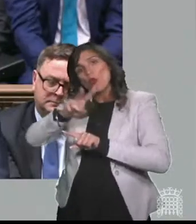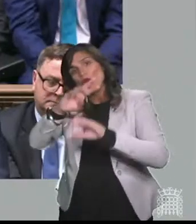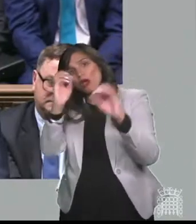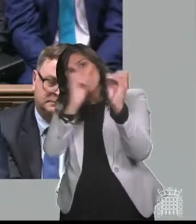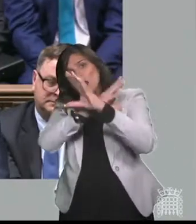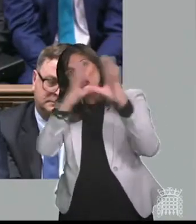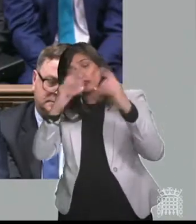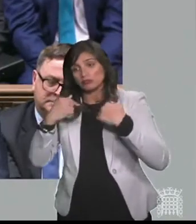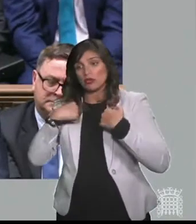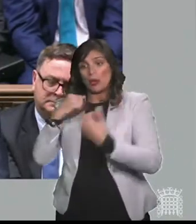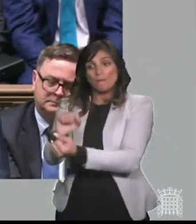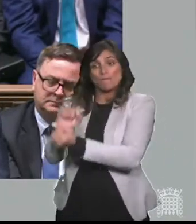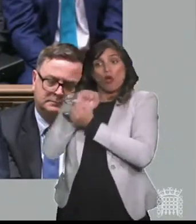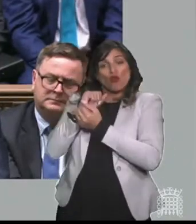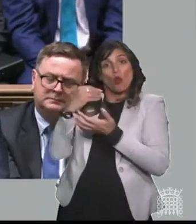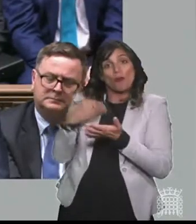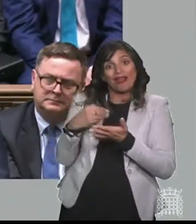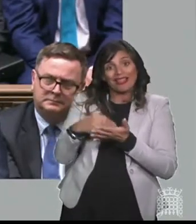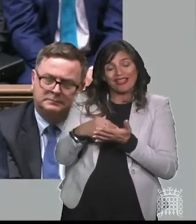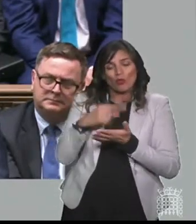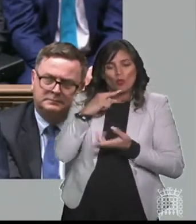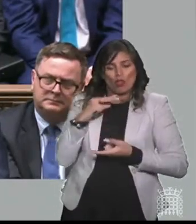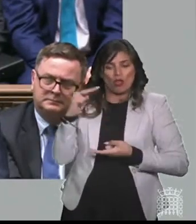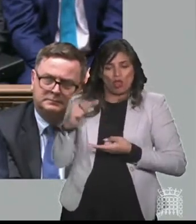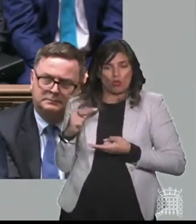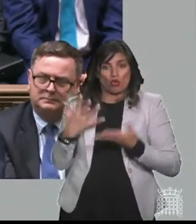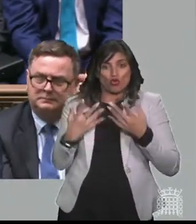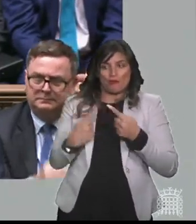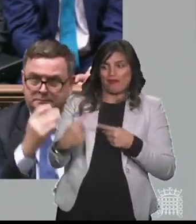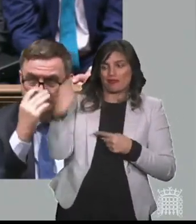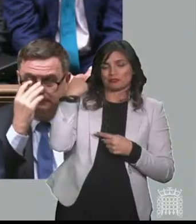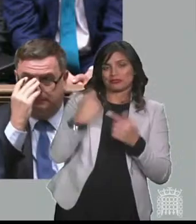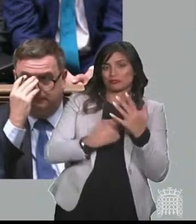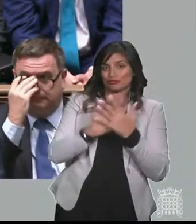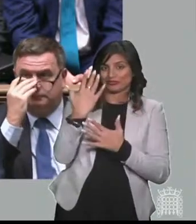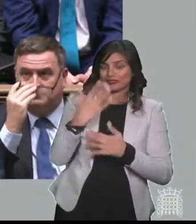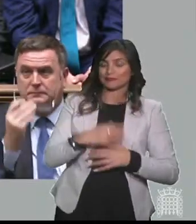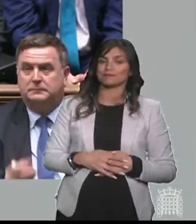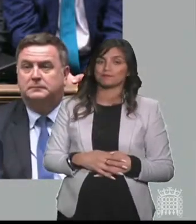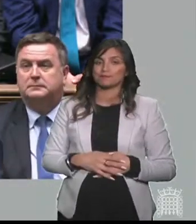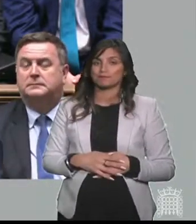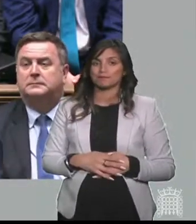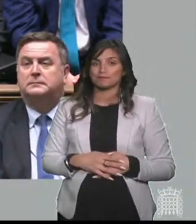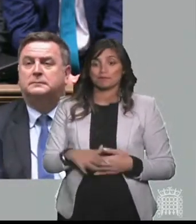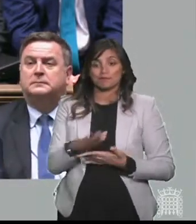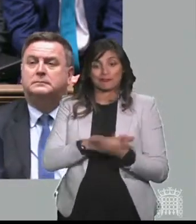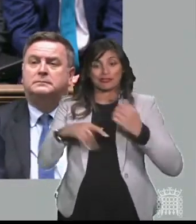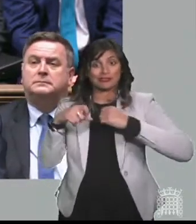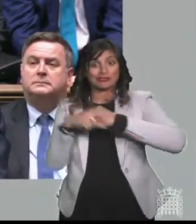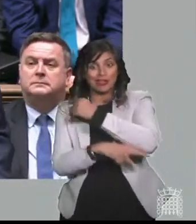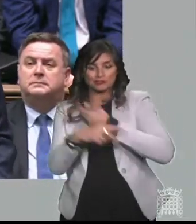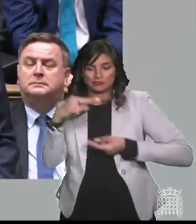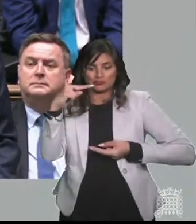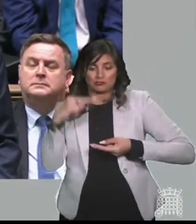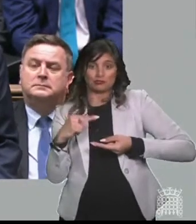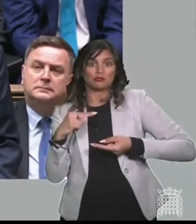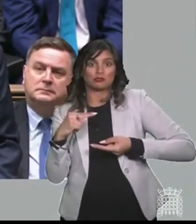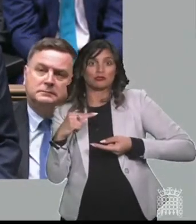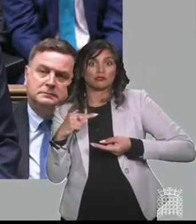than forecast in the spring. Debt as a proportion of GDP will be lower than forecast in the